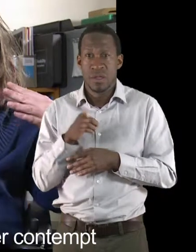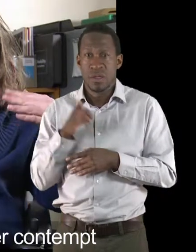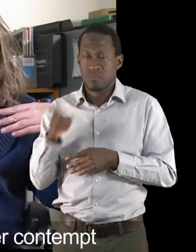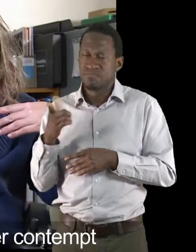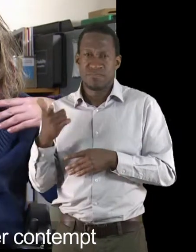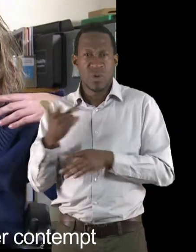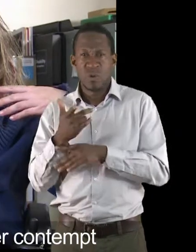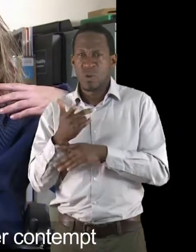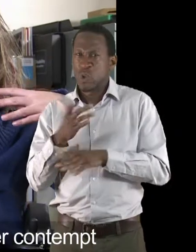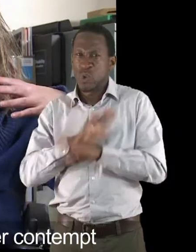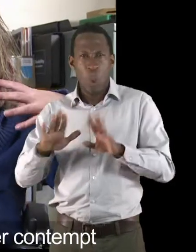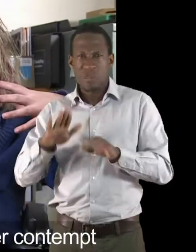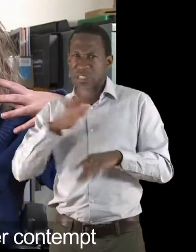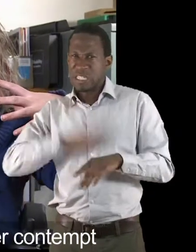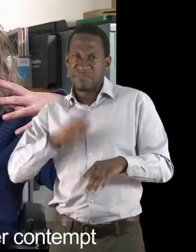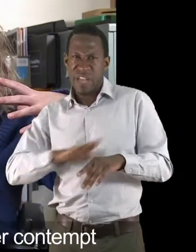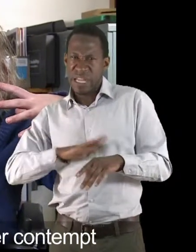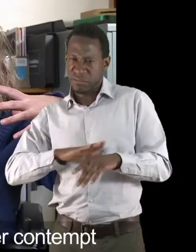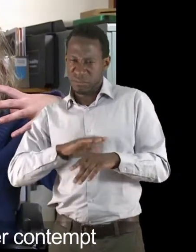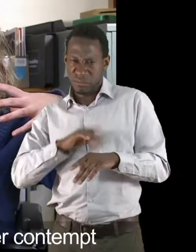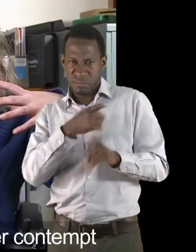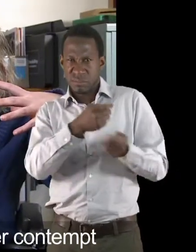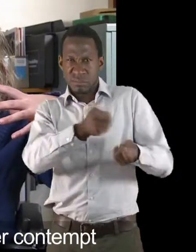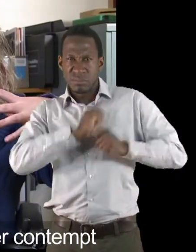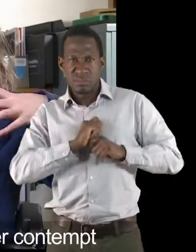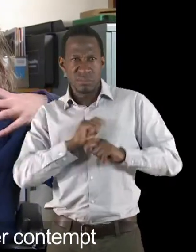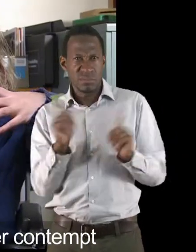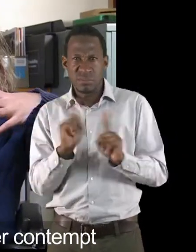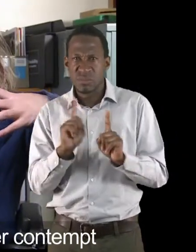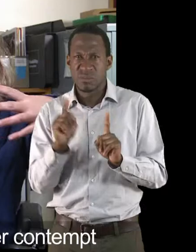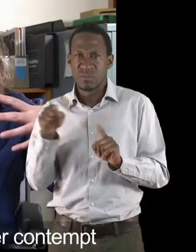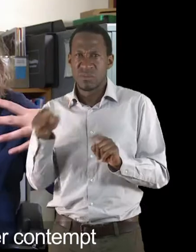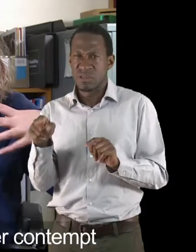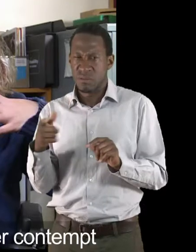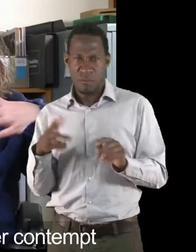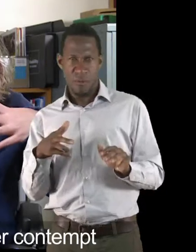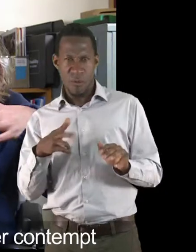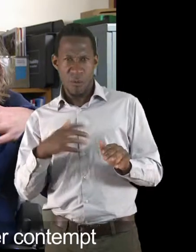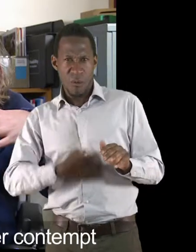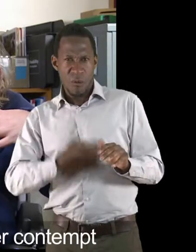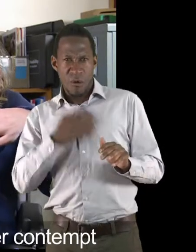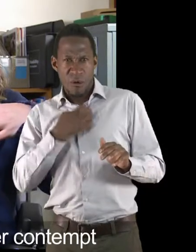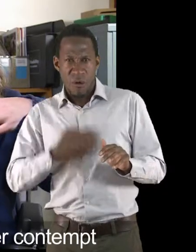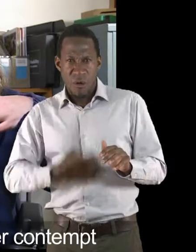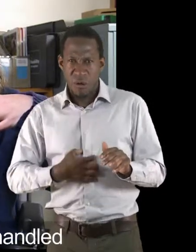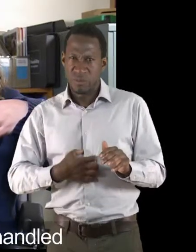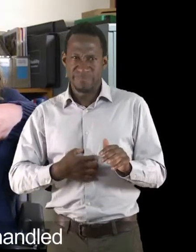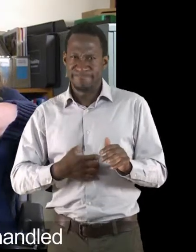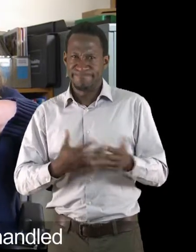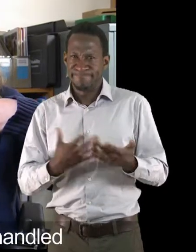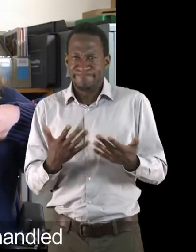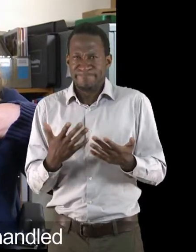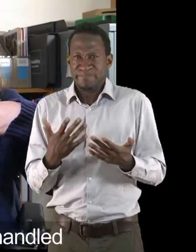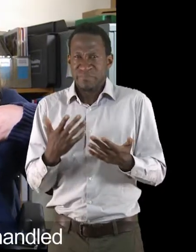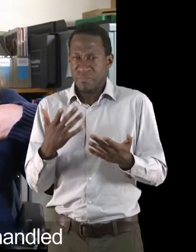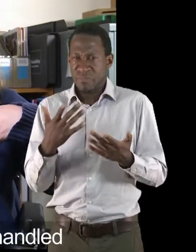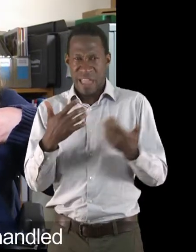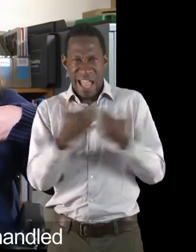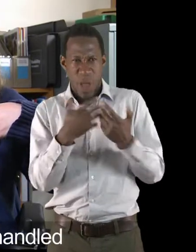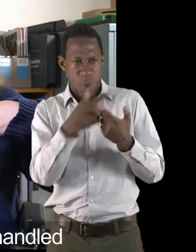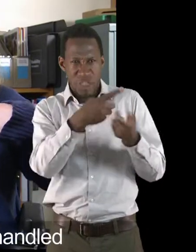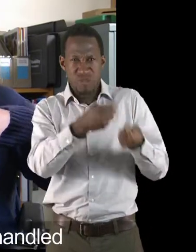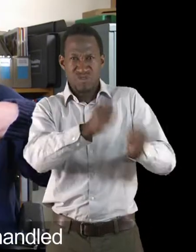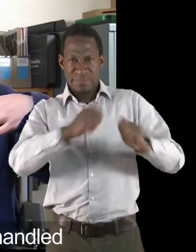and not so overtly expressed her contempt for how I